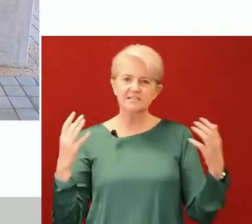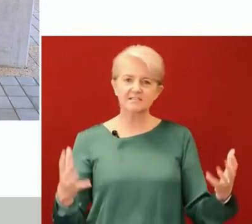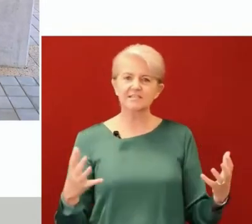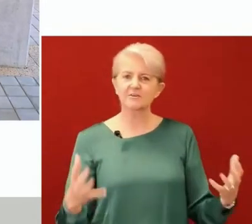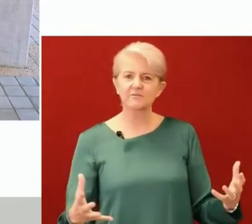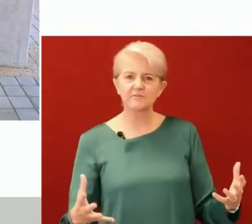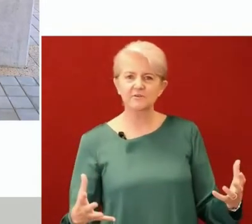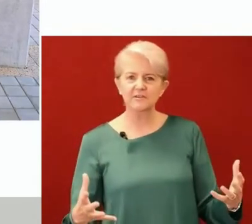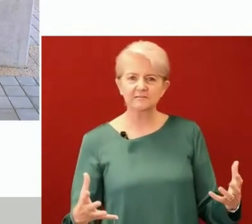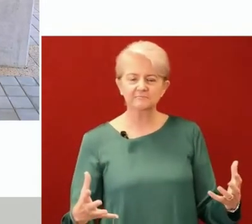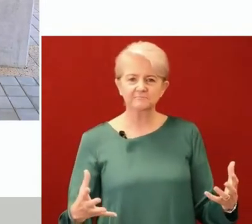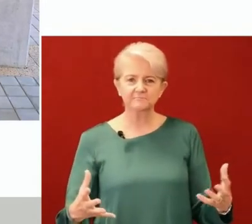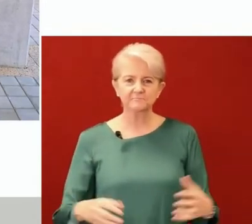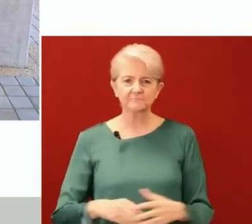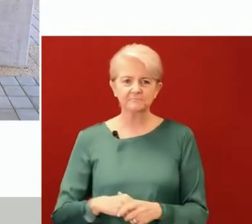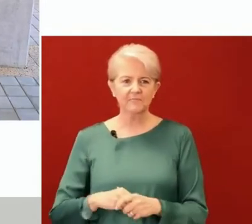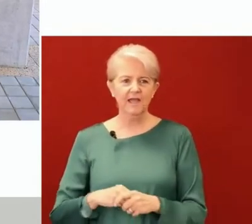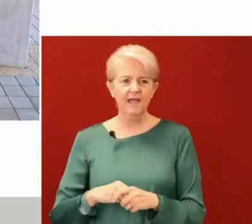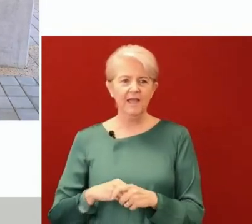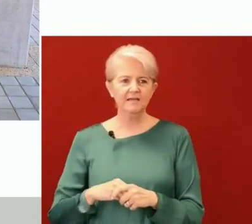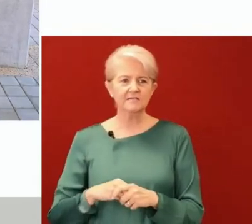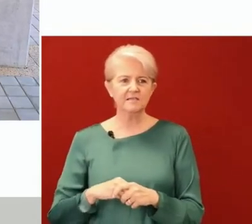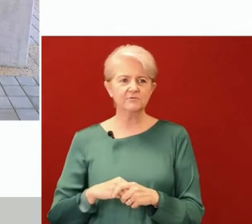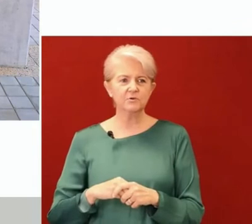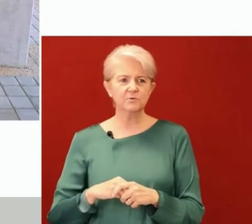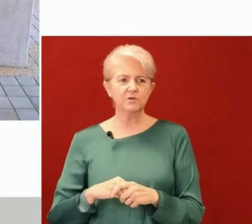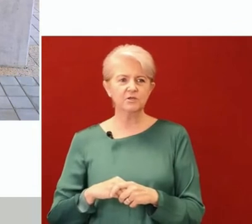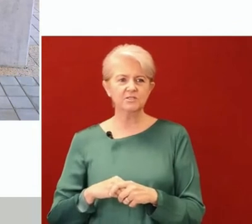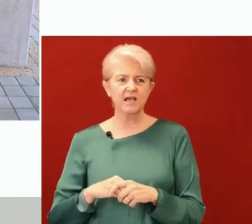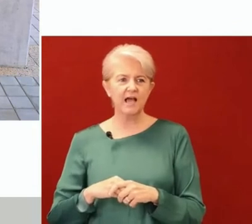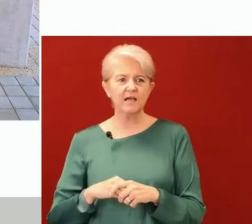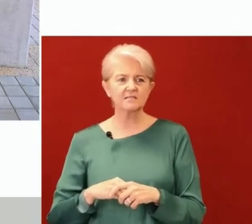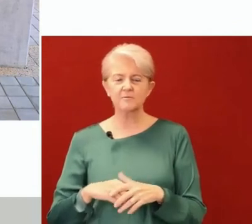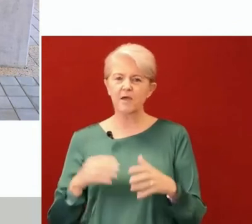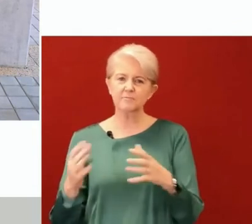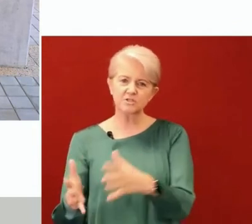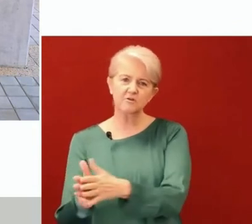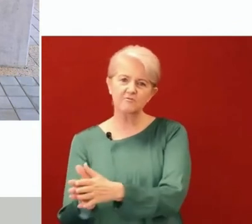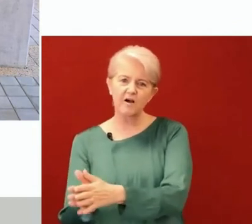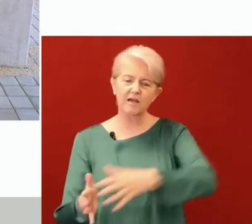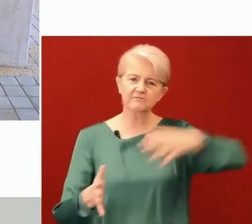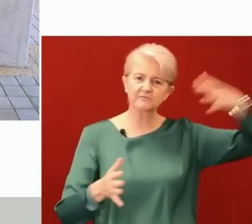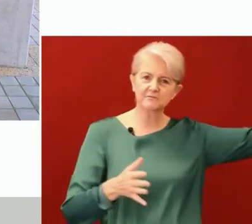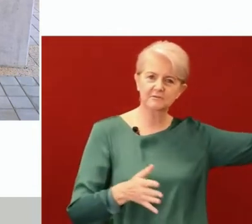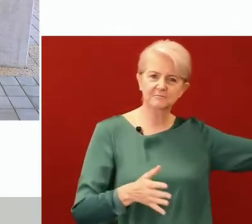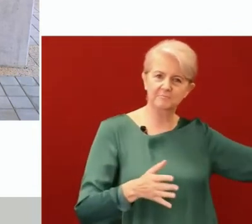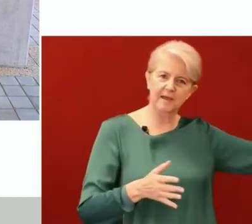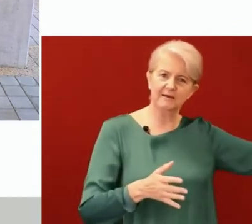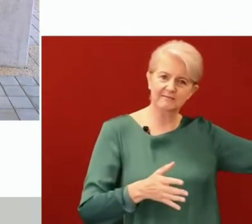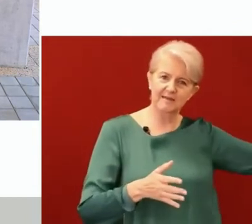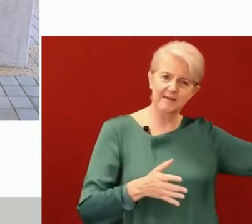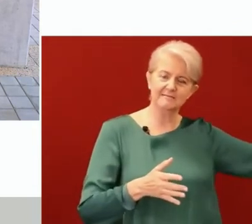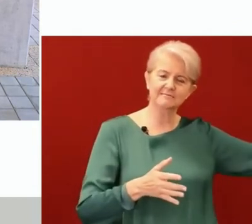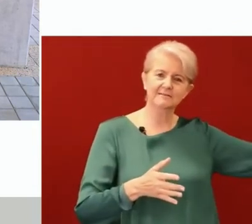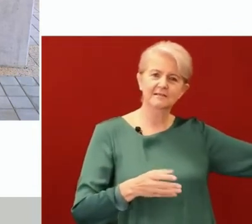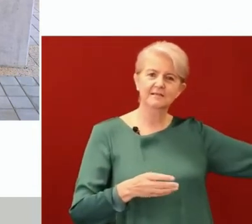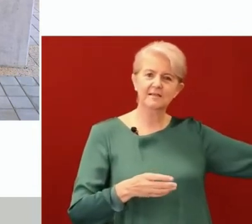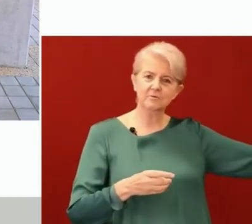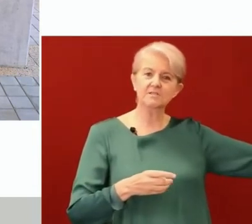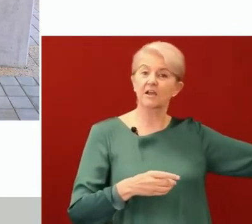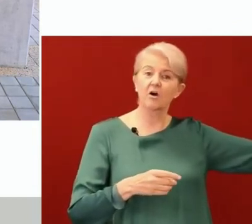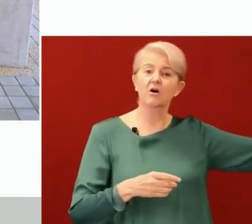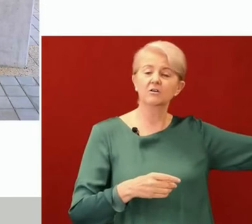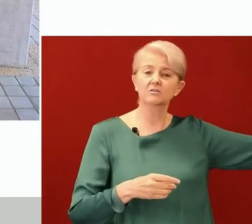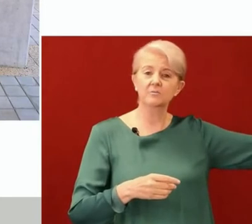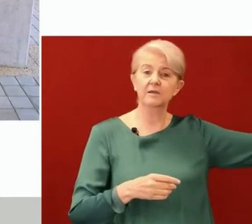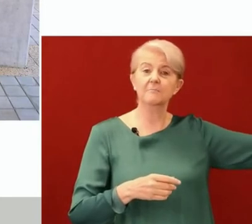guys that's in the centre of everything. And if you were to ask about Michelle Fyfe back then, they